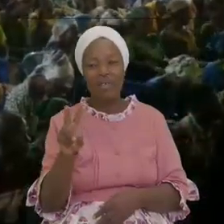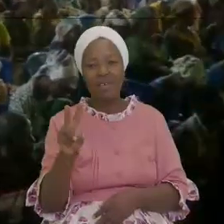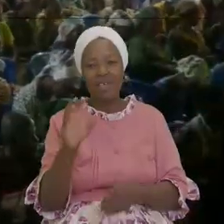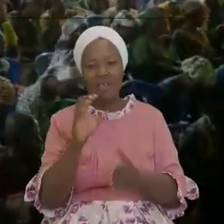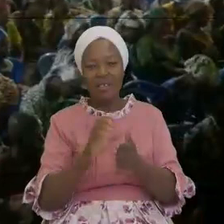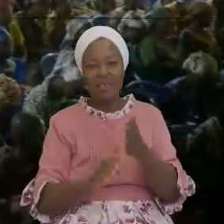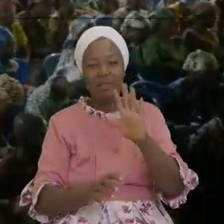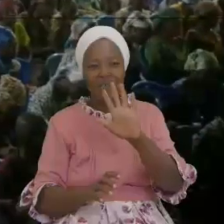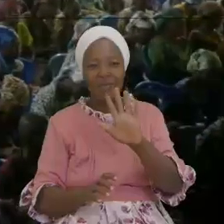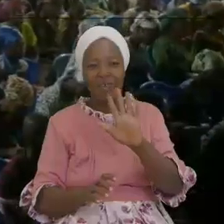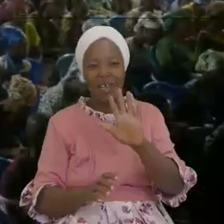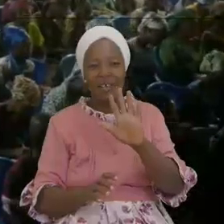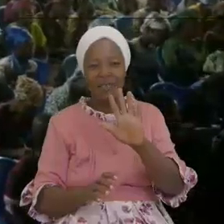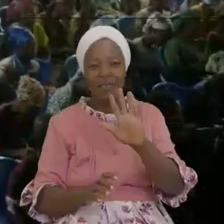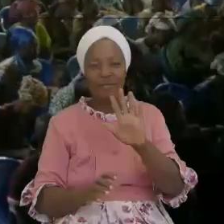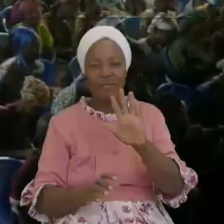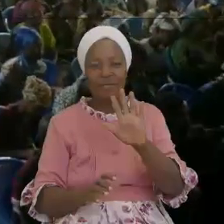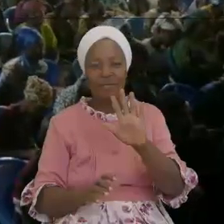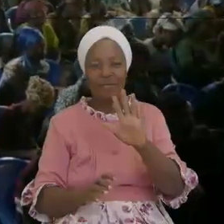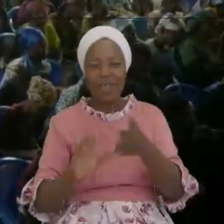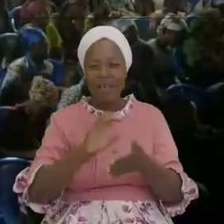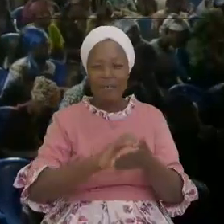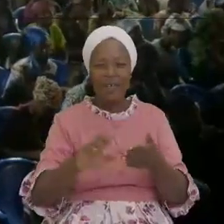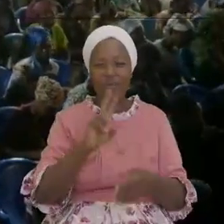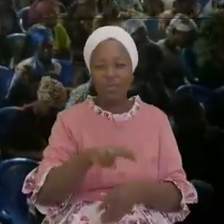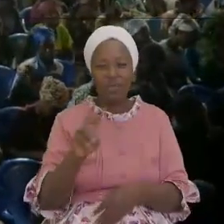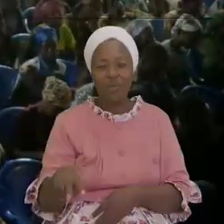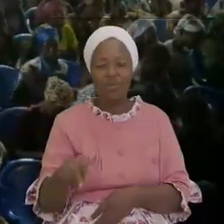In Proverbs chapter 5, verse 22.